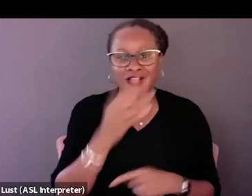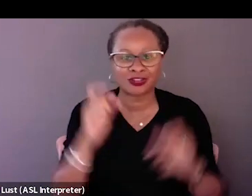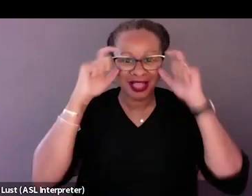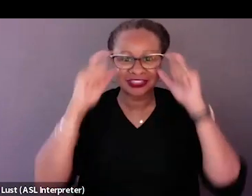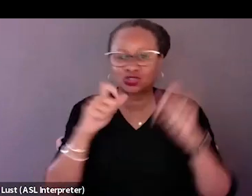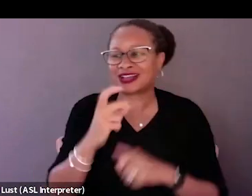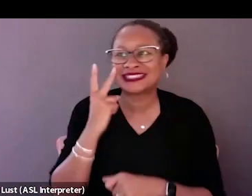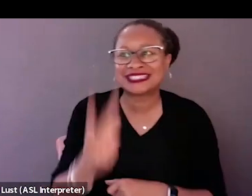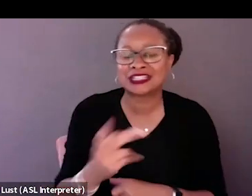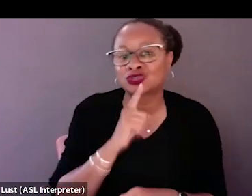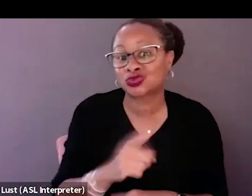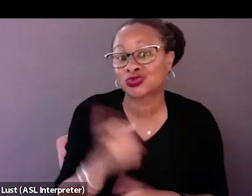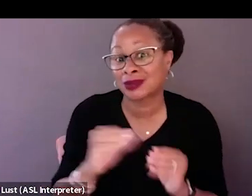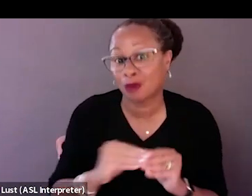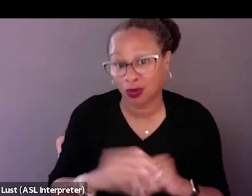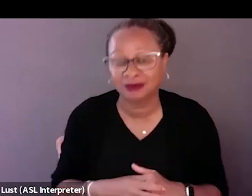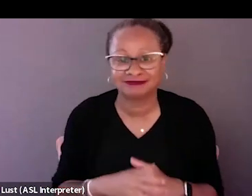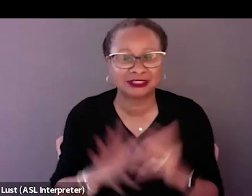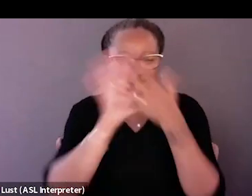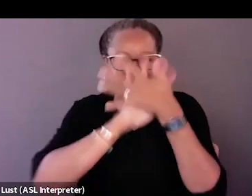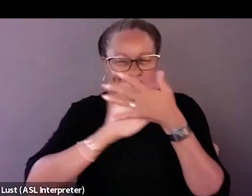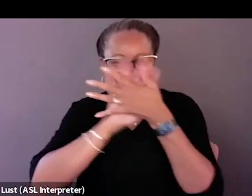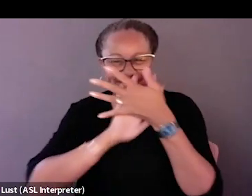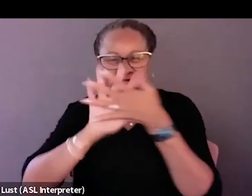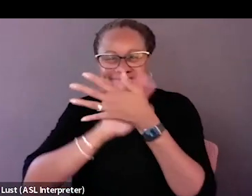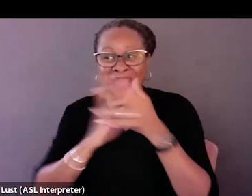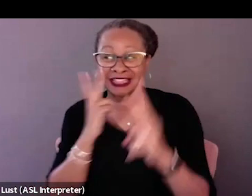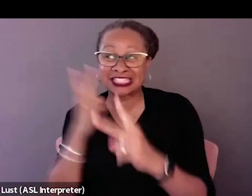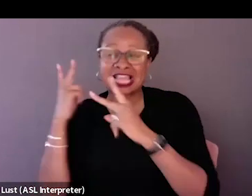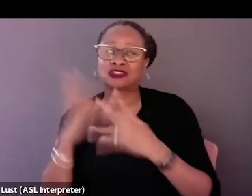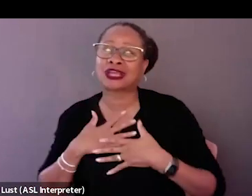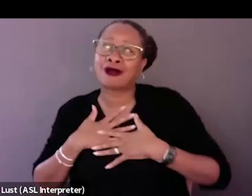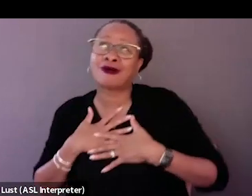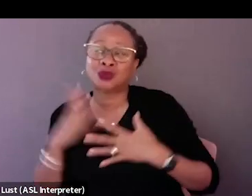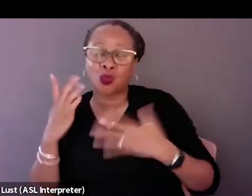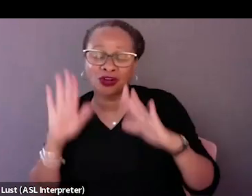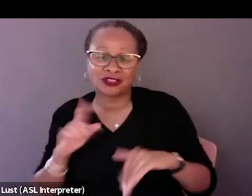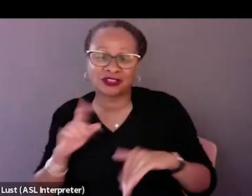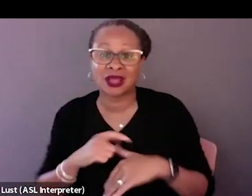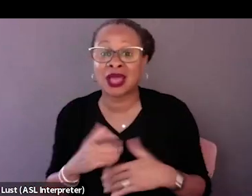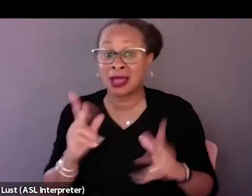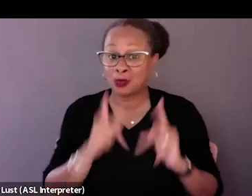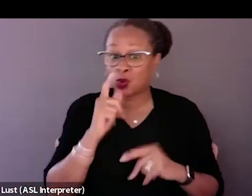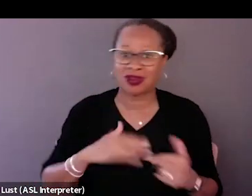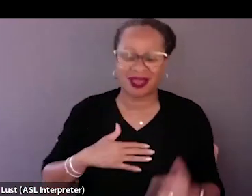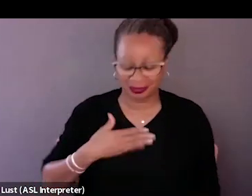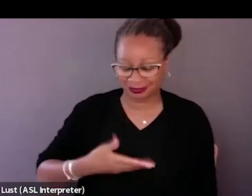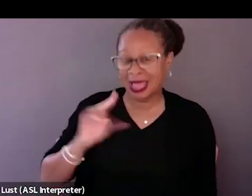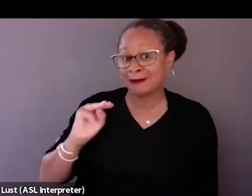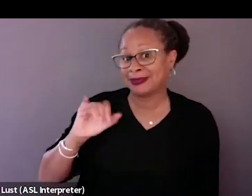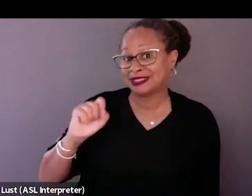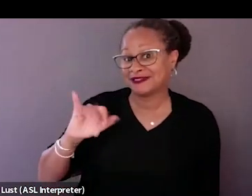And I think it's really I think that those of us who are misfits by identification